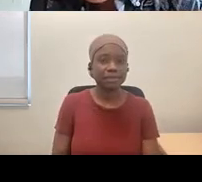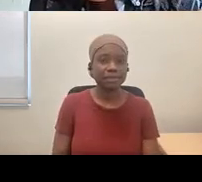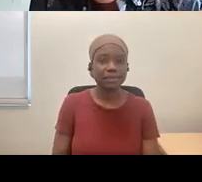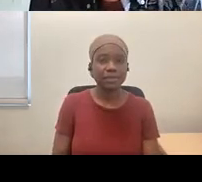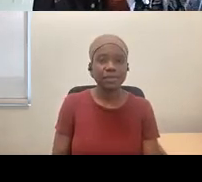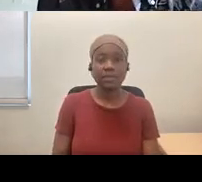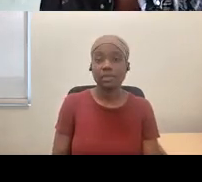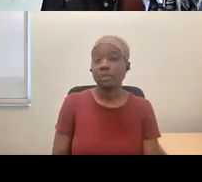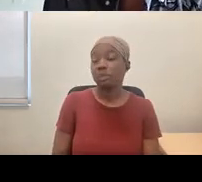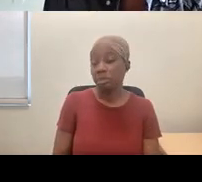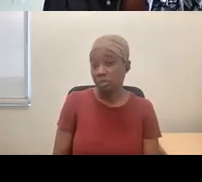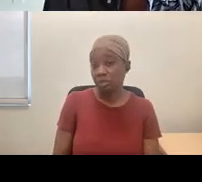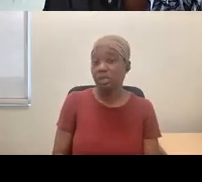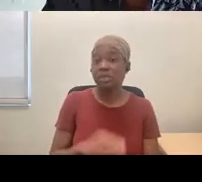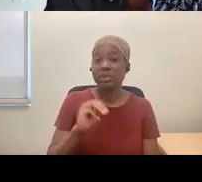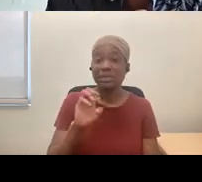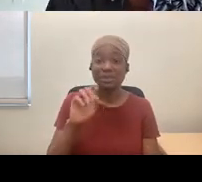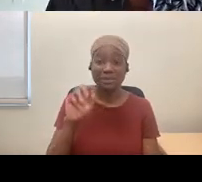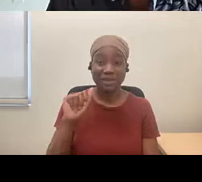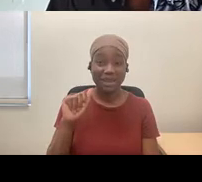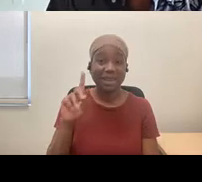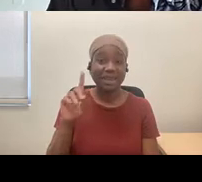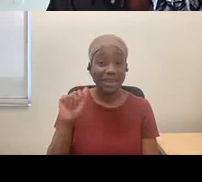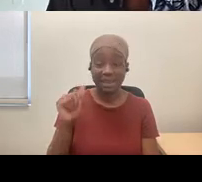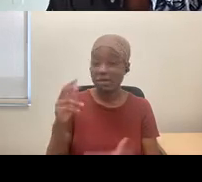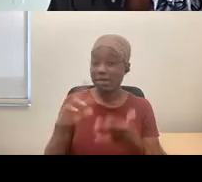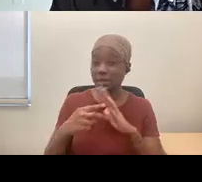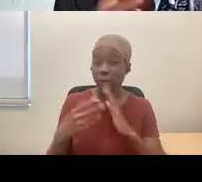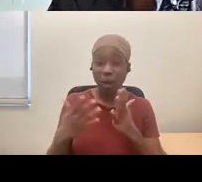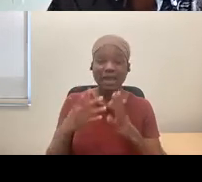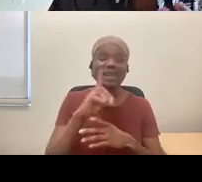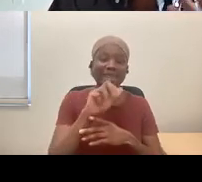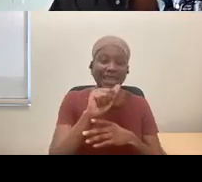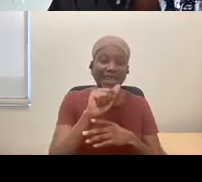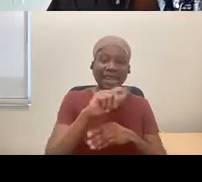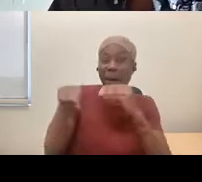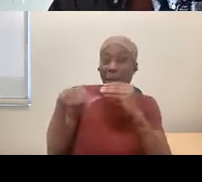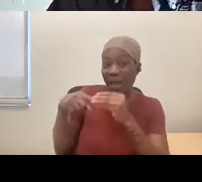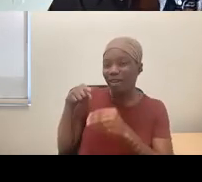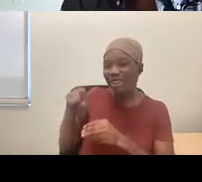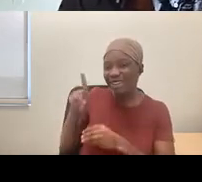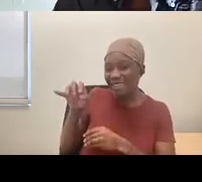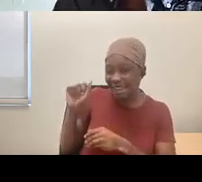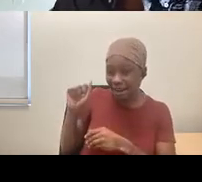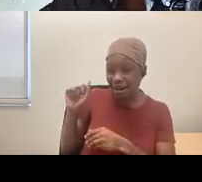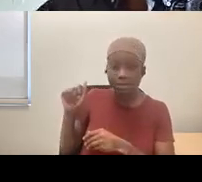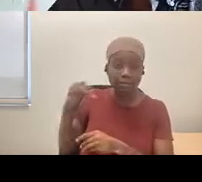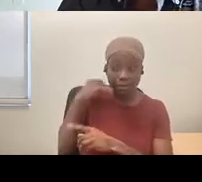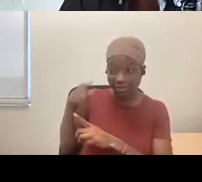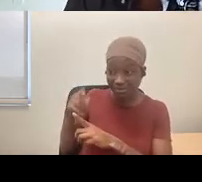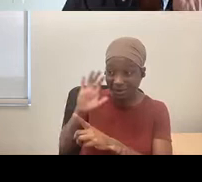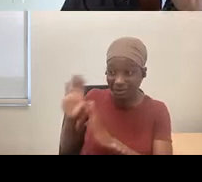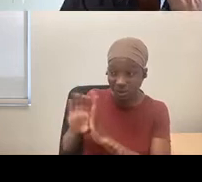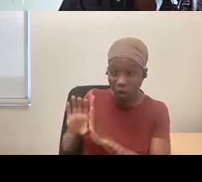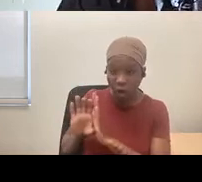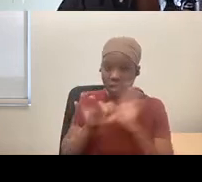So metadata is actually data about data. So if the data is the photo, all of this is information about